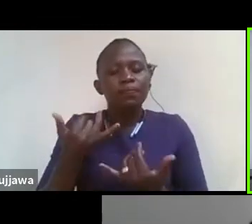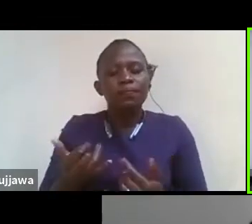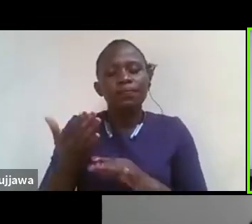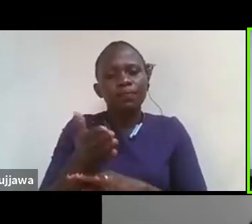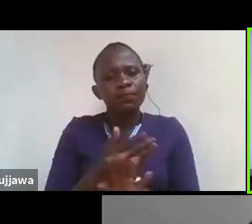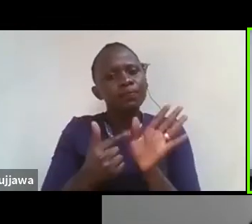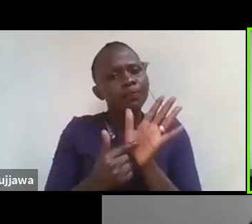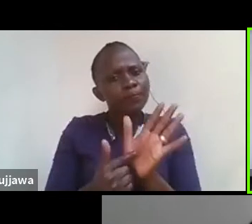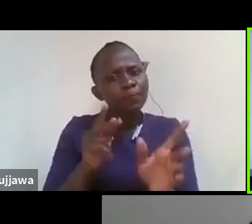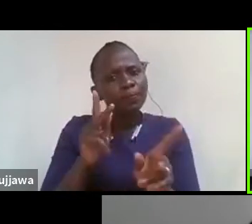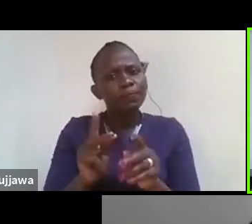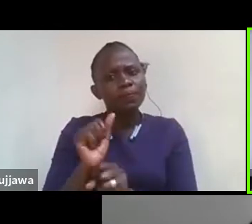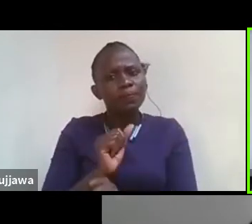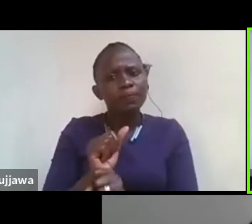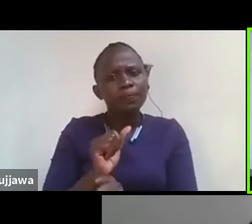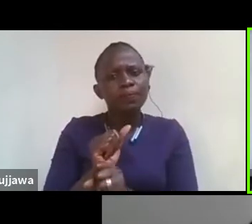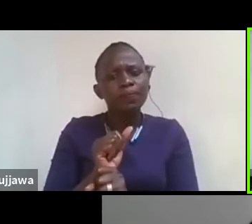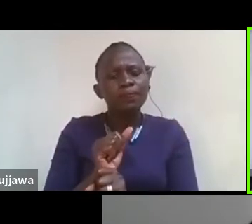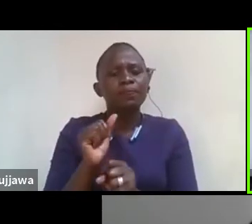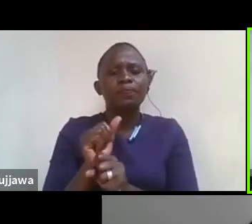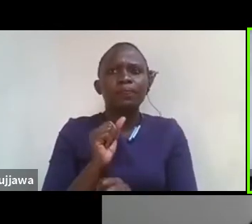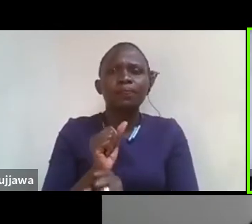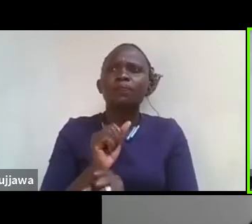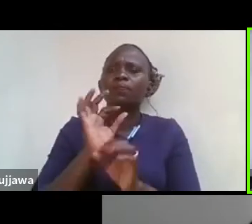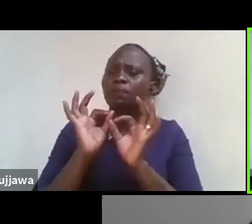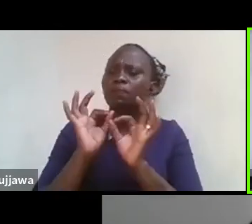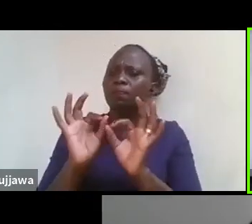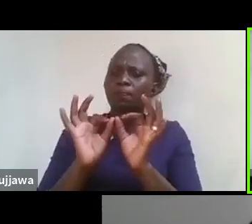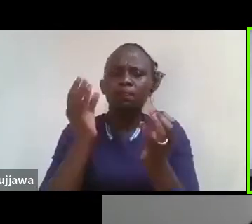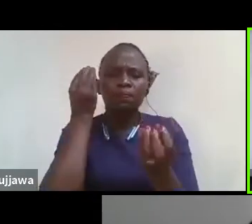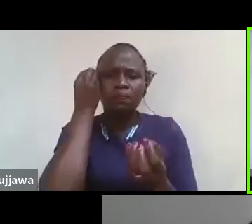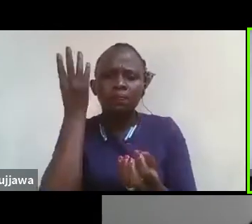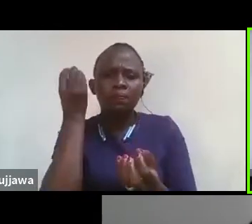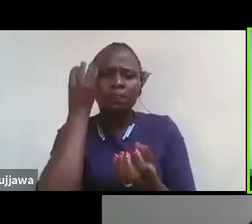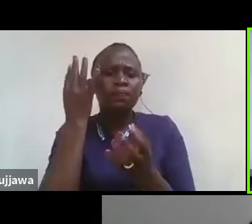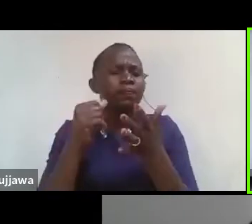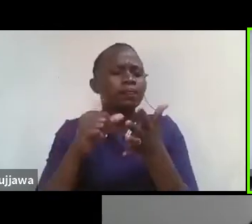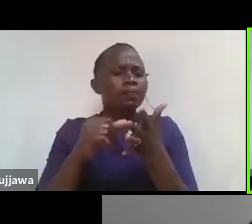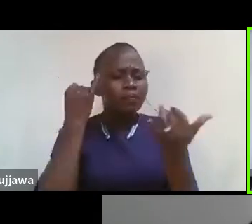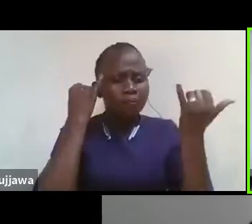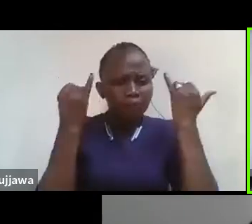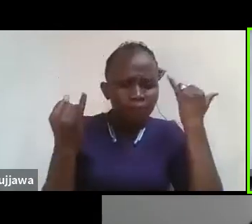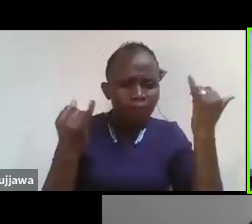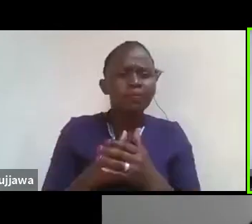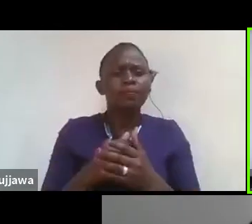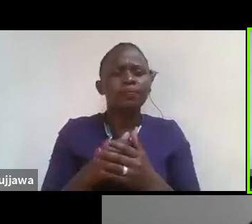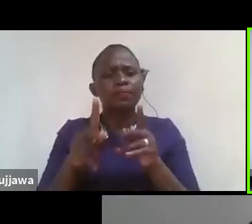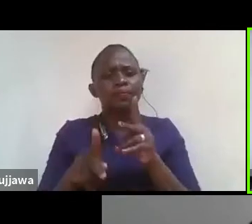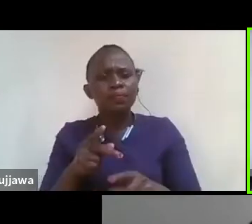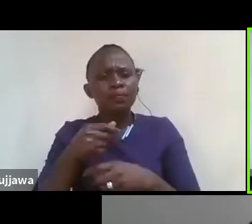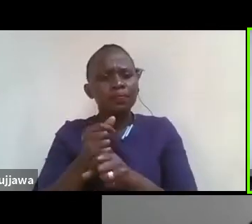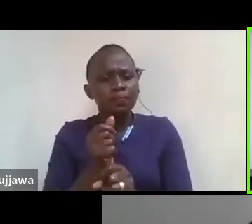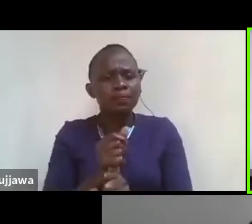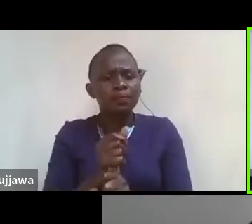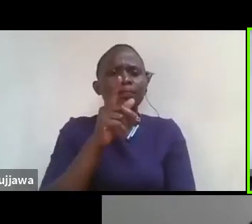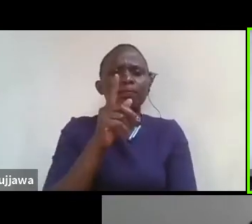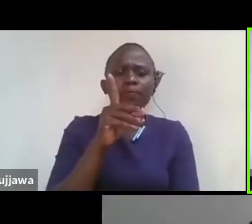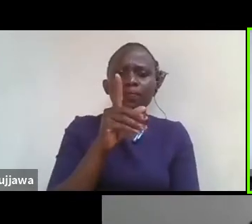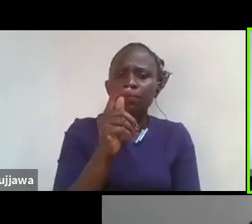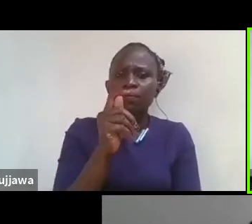quarries. I'm sure you've seen brilliant innovations. People who are producing tiles. People have been designing your houses with